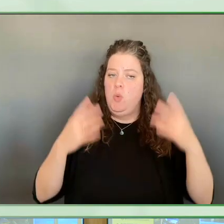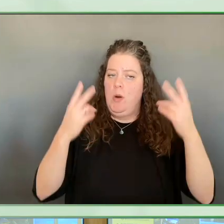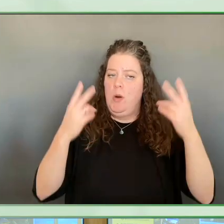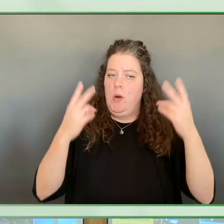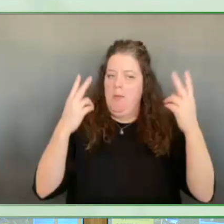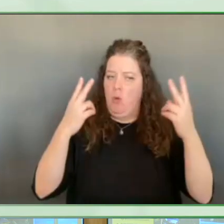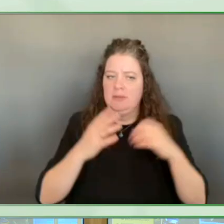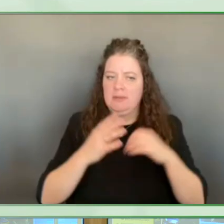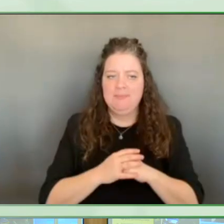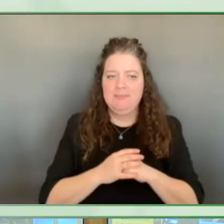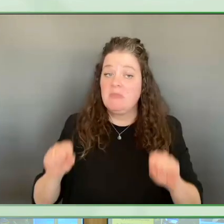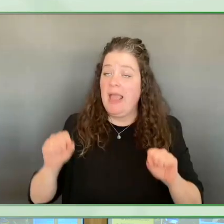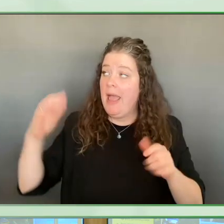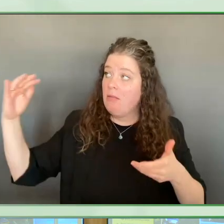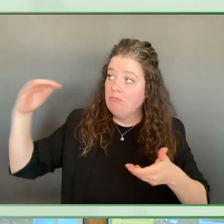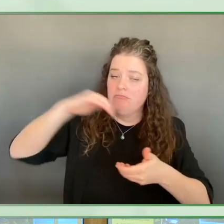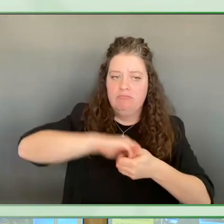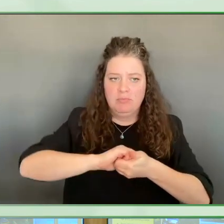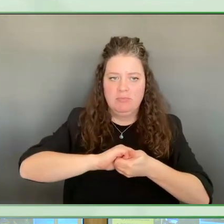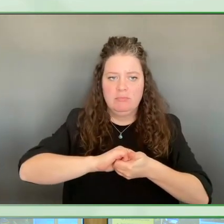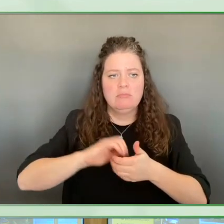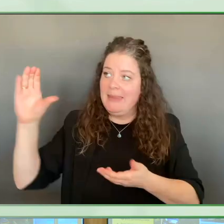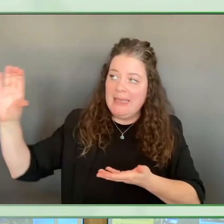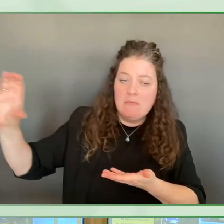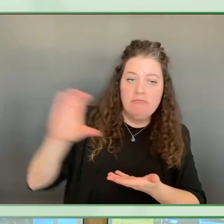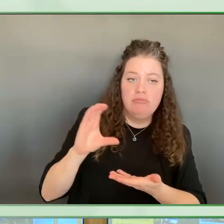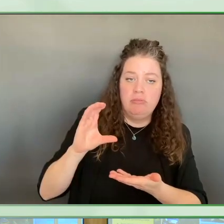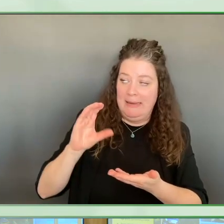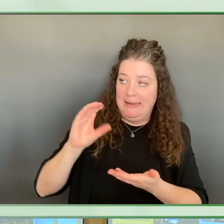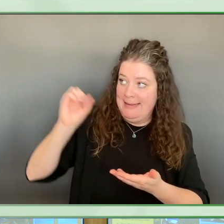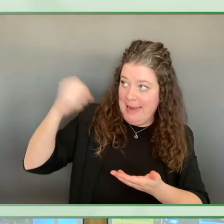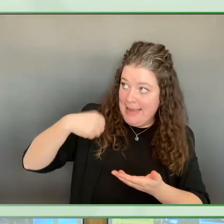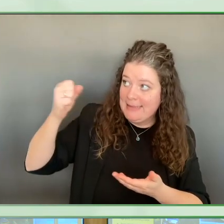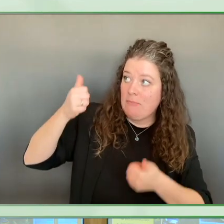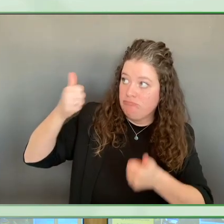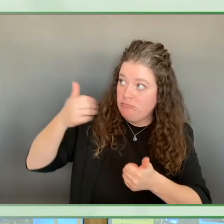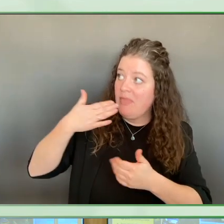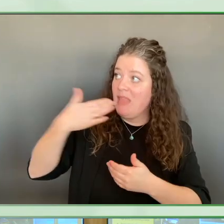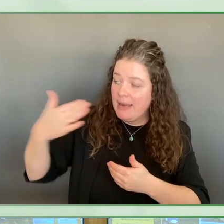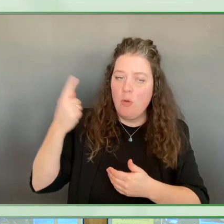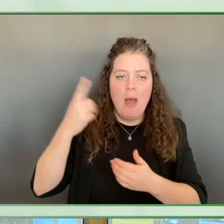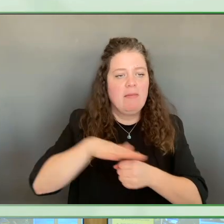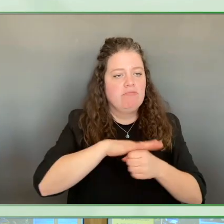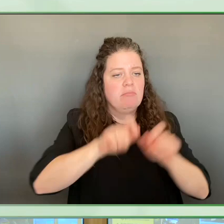collaborate. So you bring your donations, but then allow the locals to guide the process in a way that